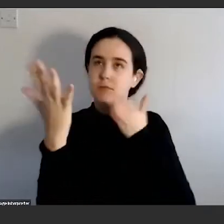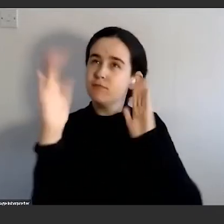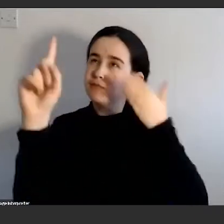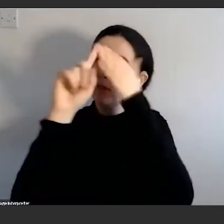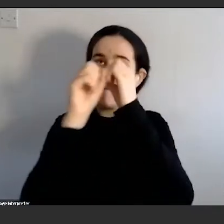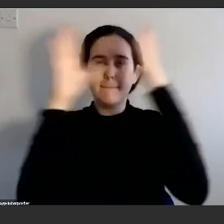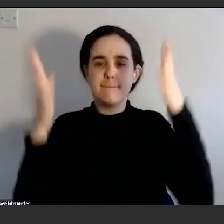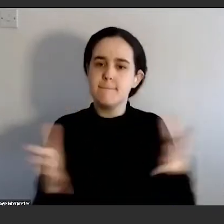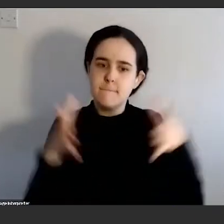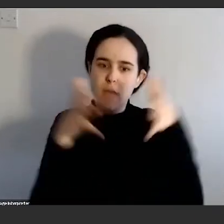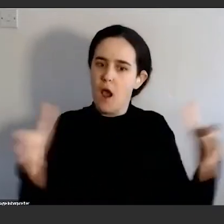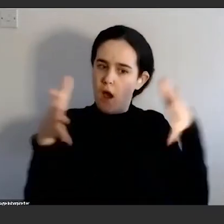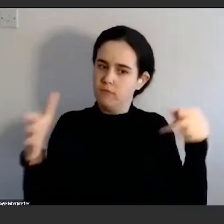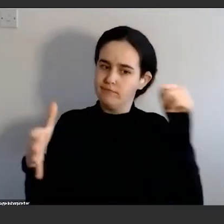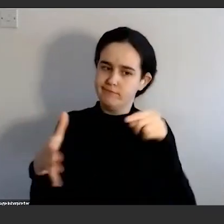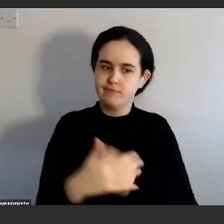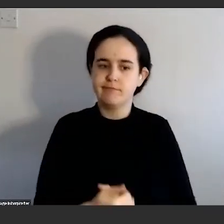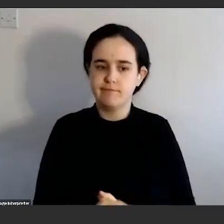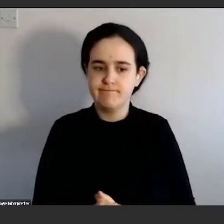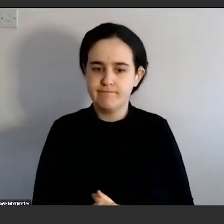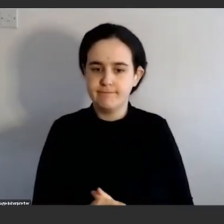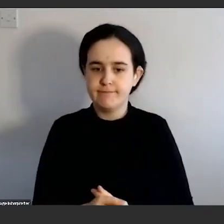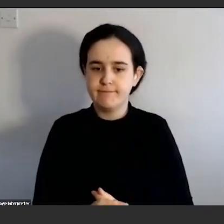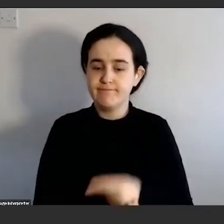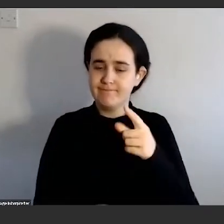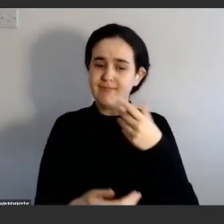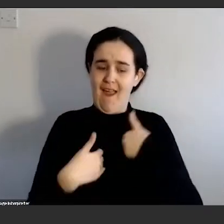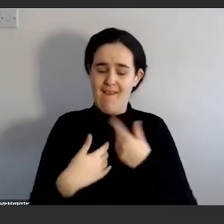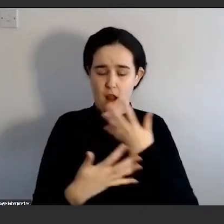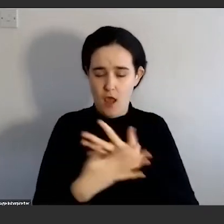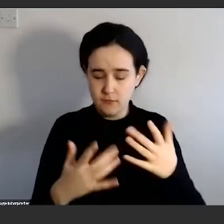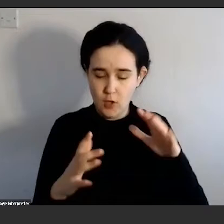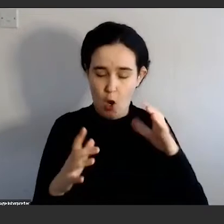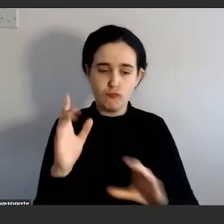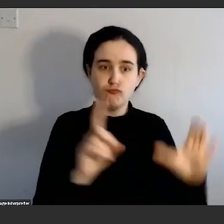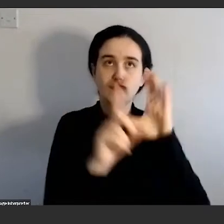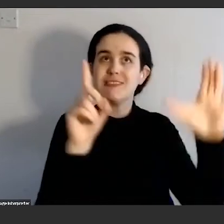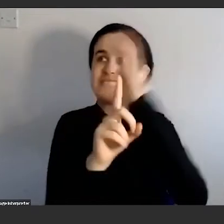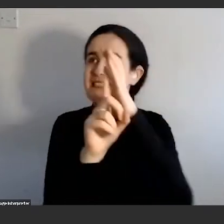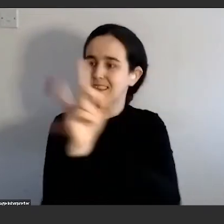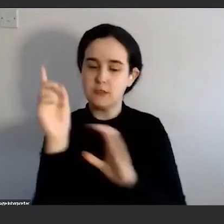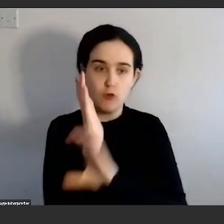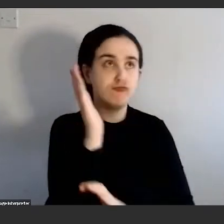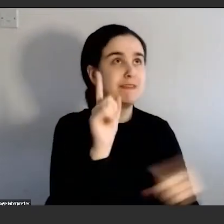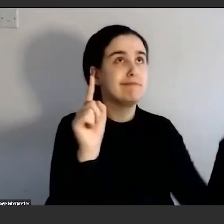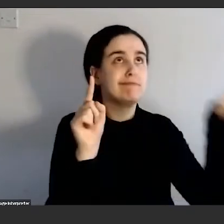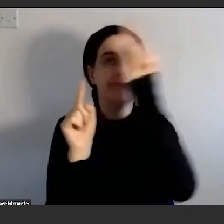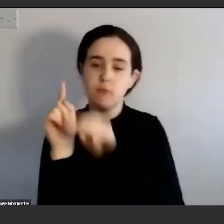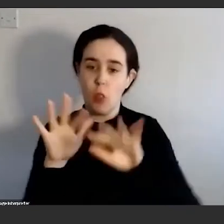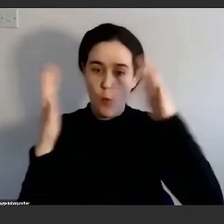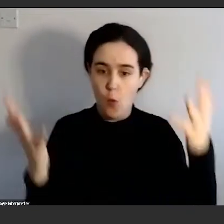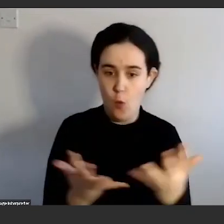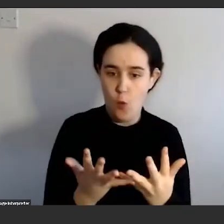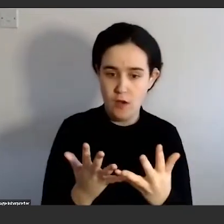disabilities are among the most marginalized people in the world. They are also often the last to gain access